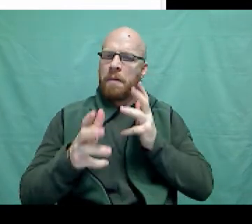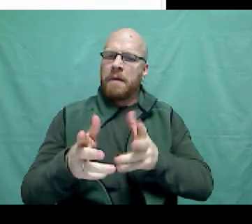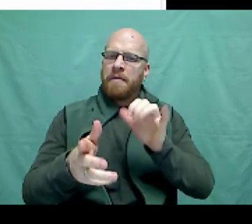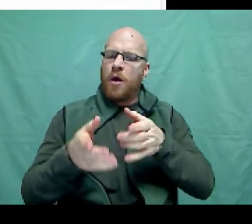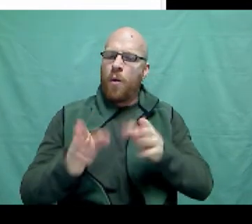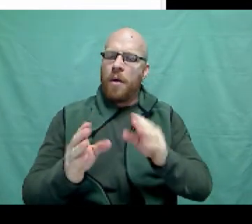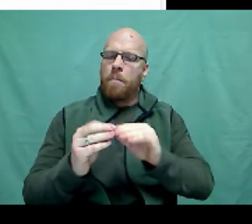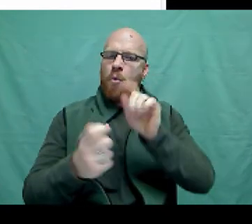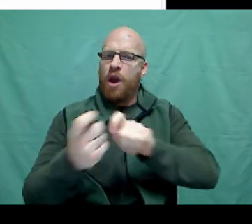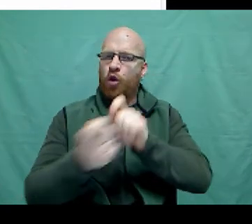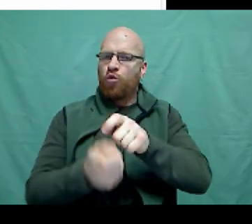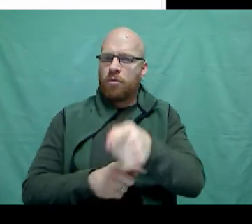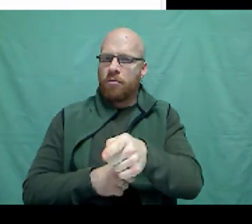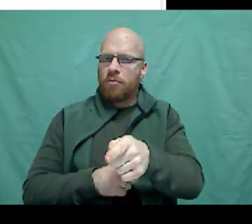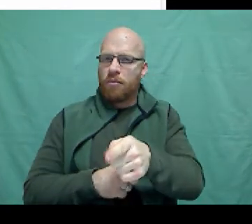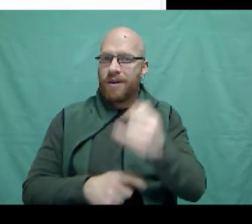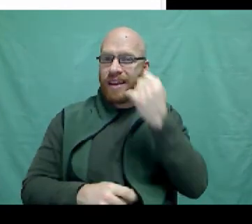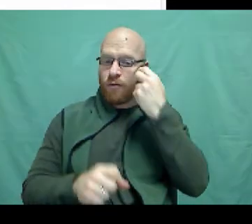value. Okay?